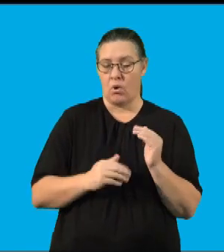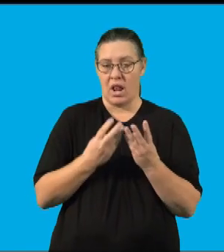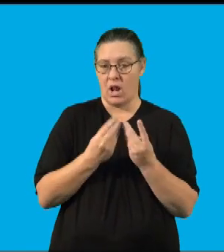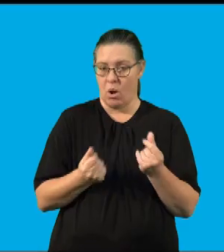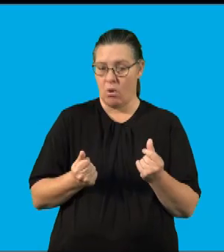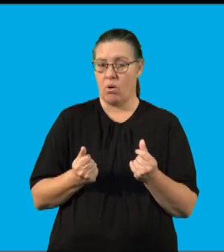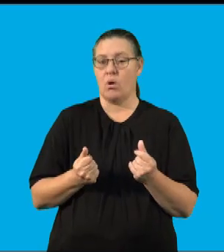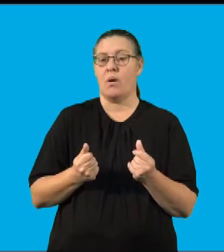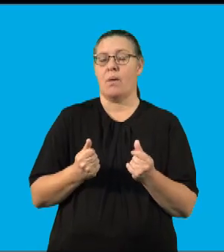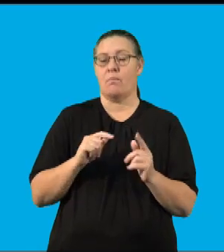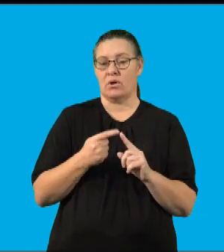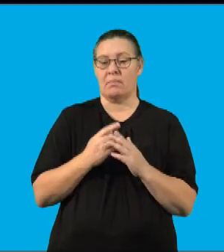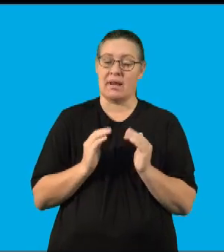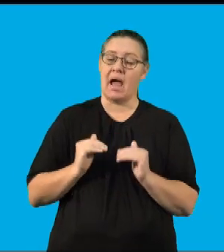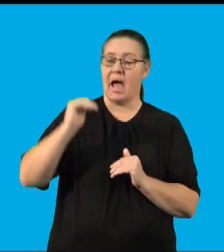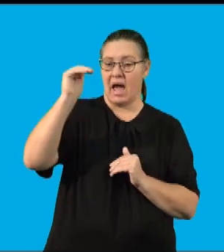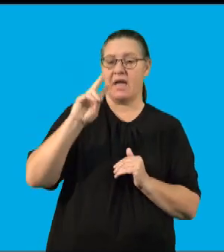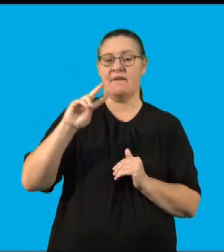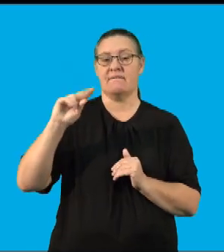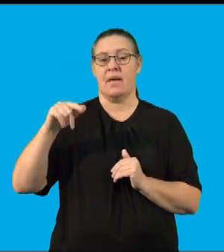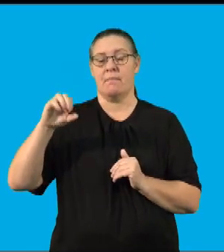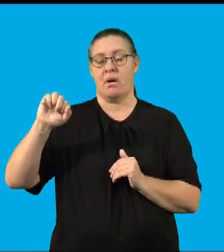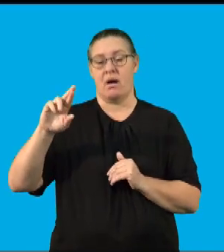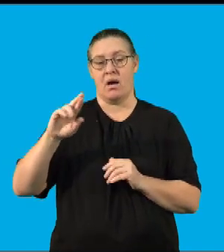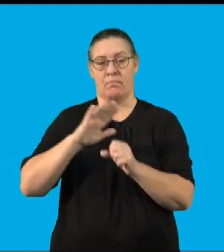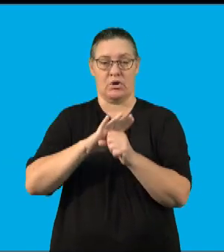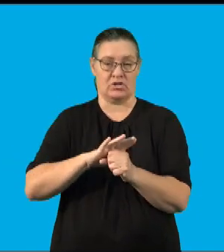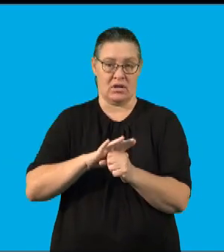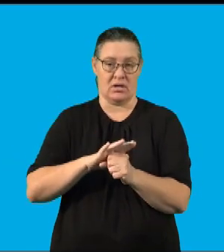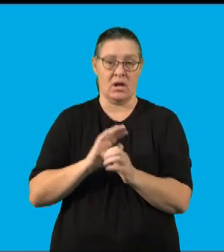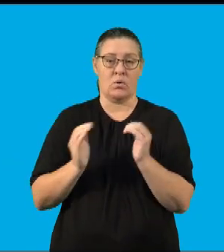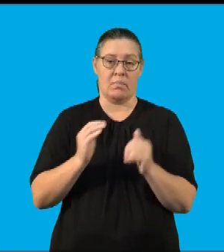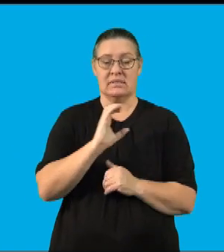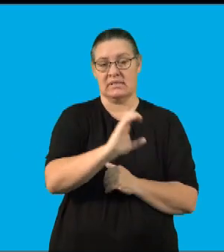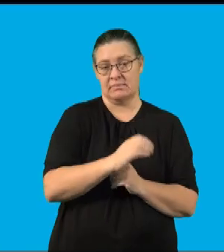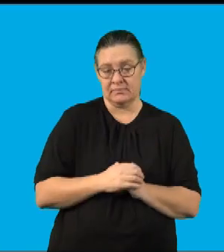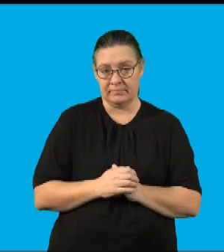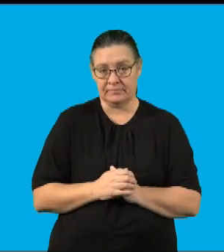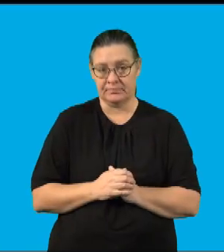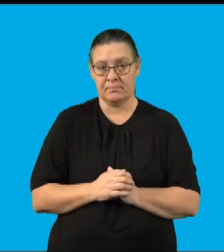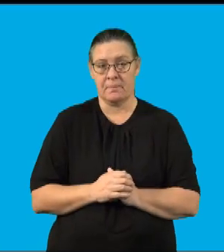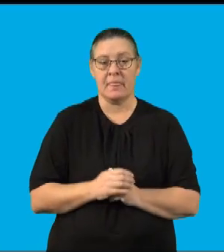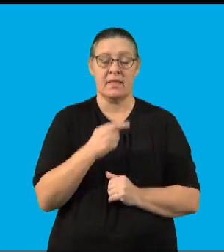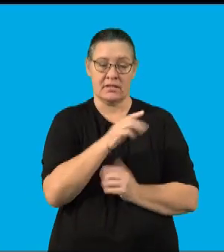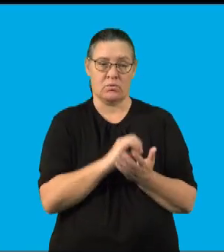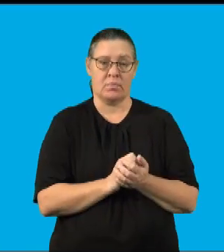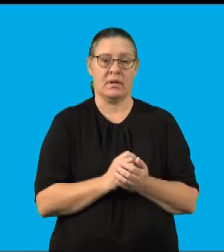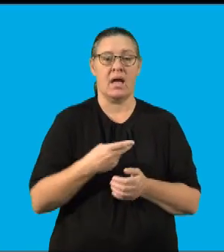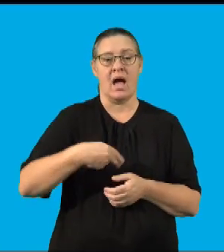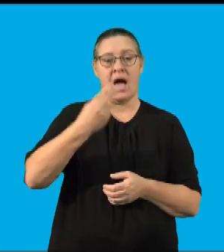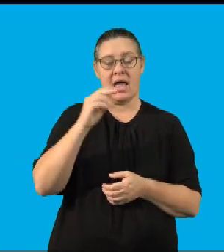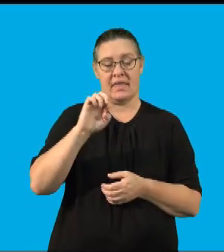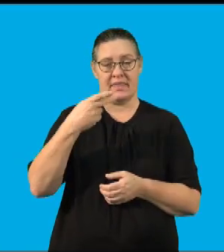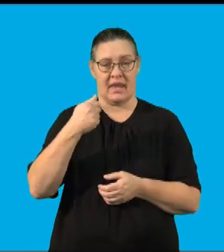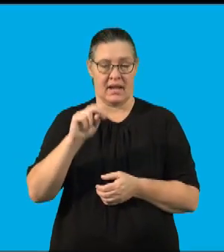also a lower melting point, which means it is going to have a higher vapor pressure as compared to compound C. So then the answer to